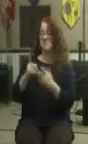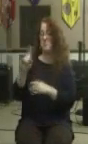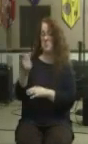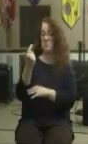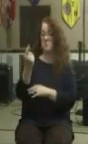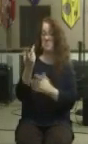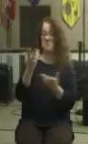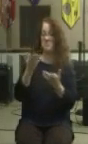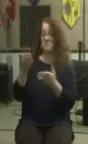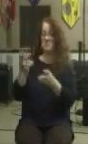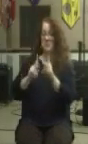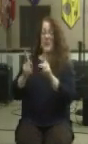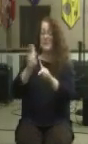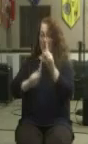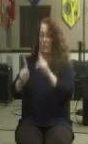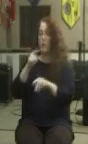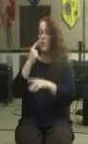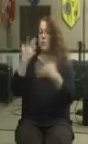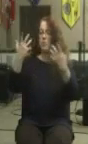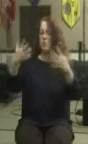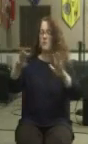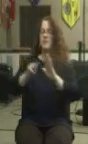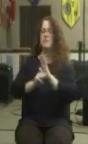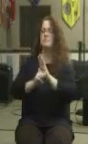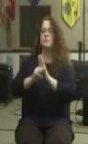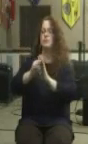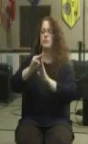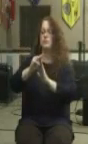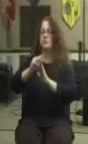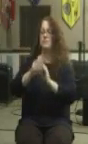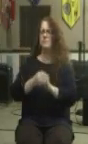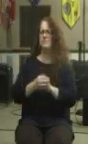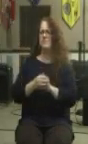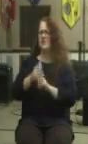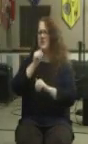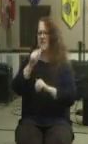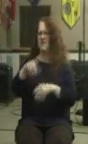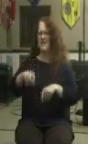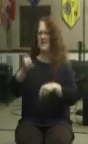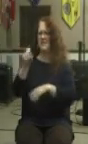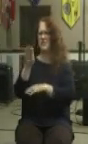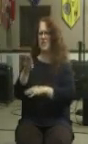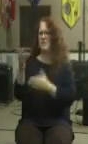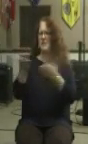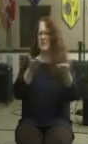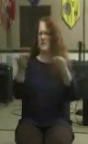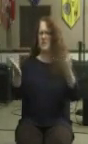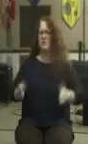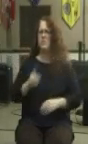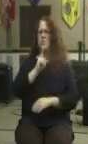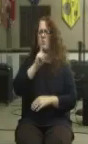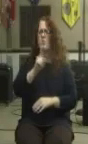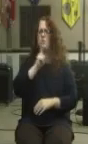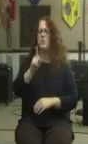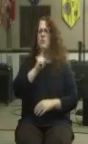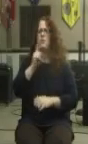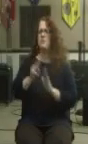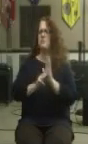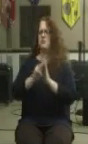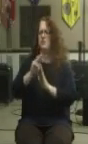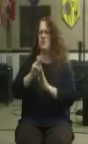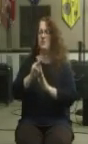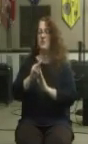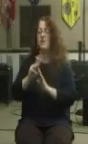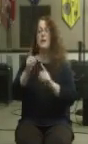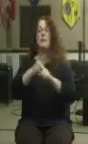It weren't just anybody. It was people that were already mature. You don't get no job as a waiter being